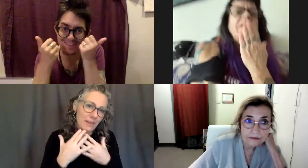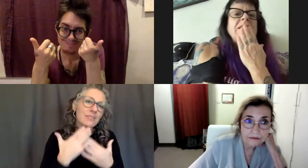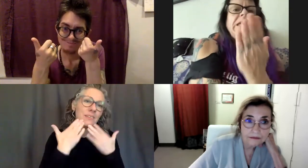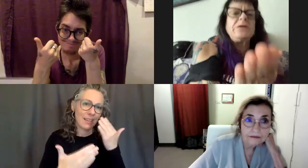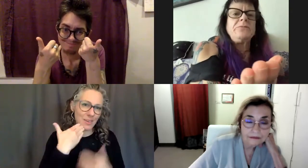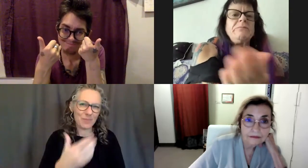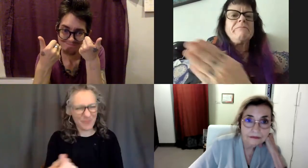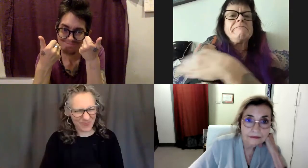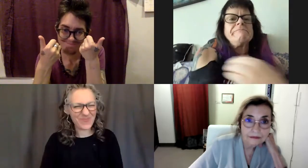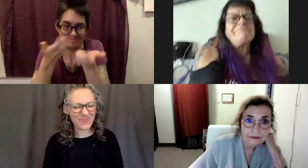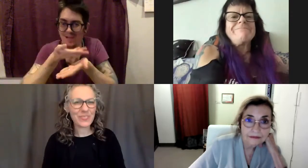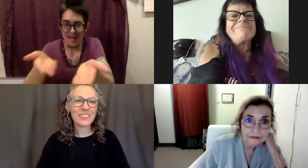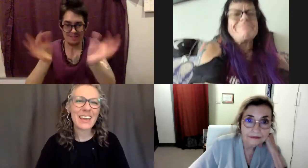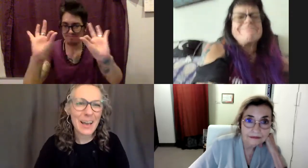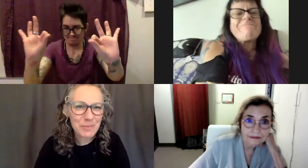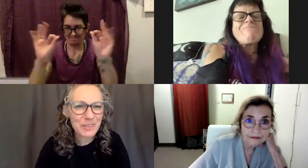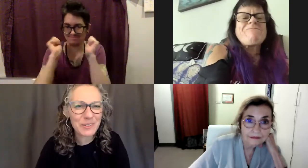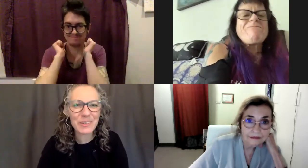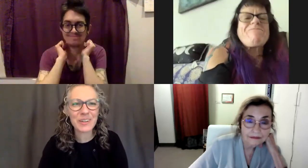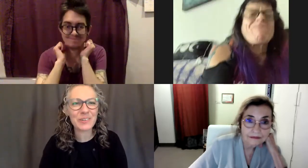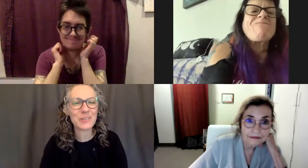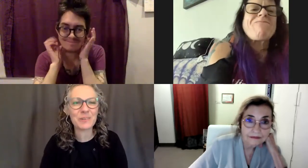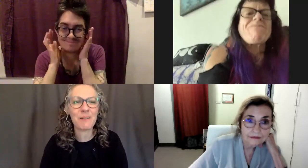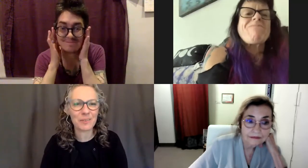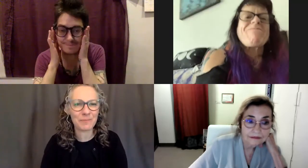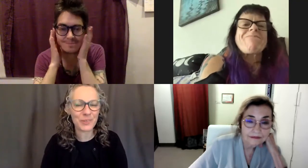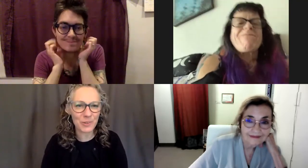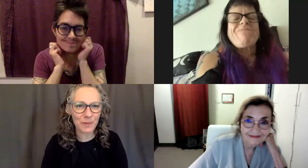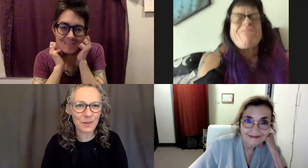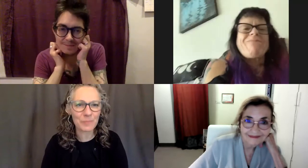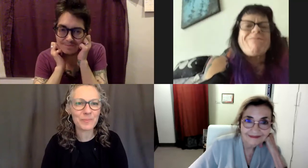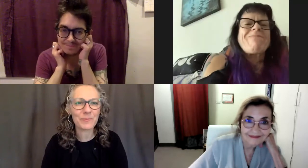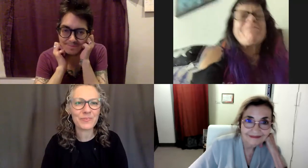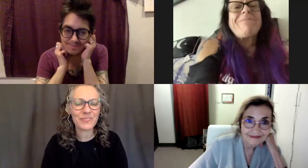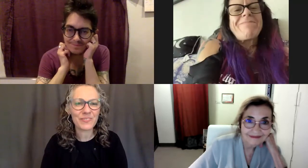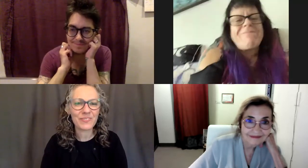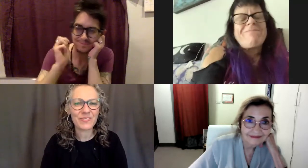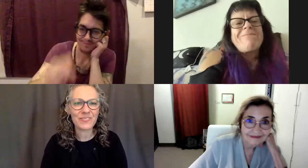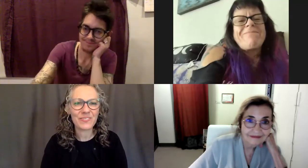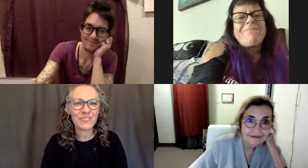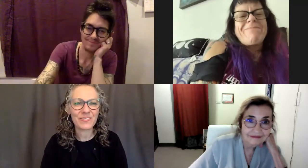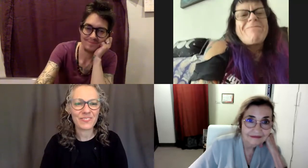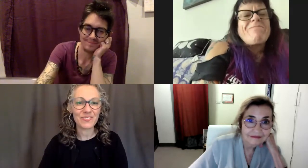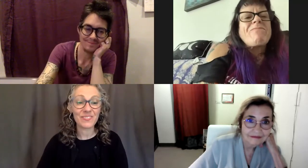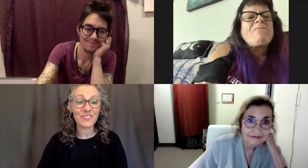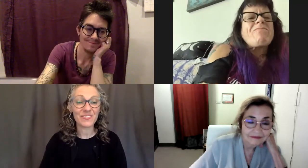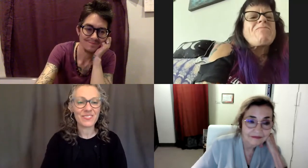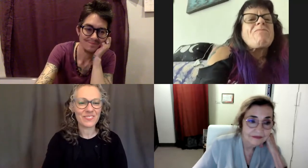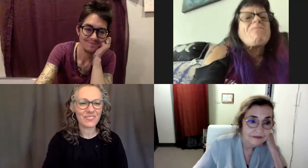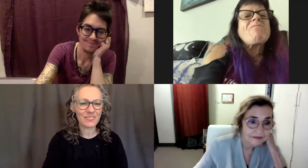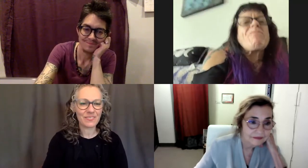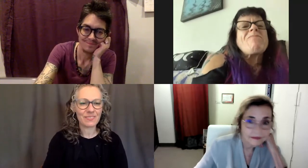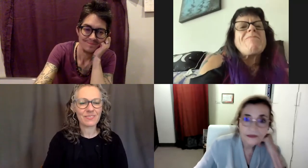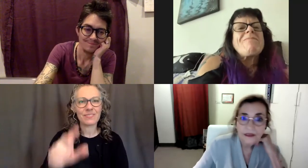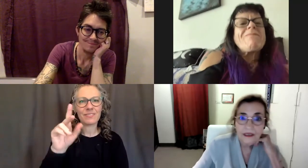you. Thank you. Great. Absolutely. And you're so welcome. You're so welcome. Great. And we've got Kendara with something to share